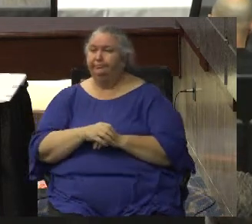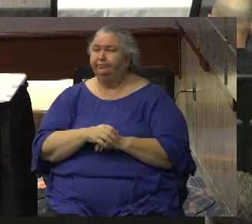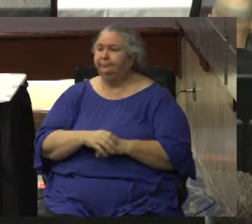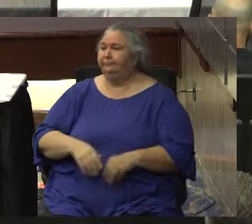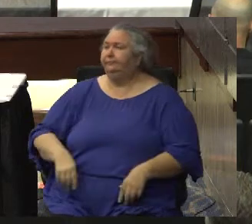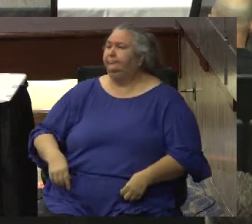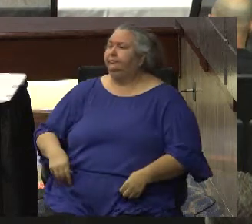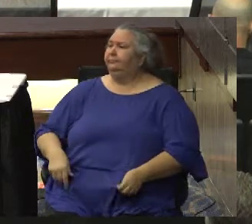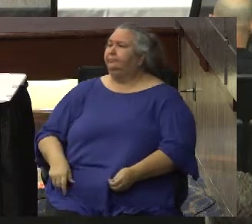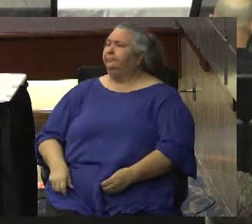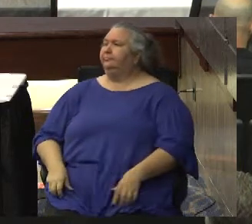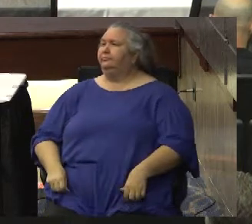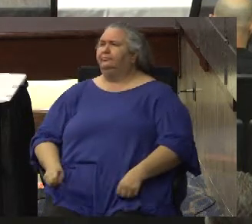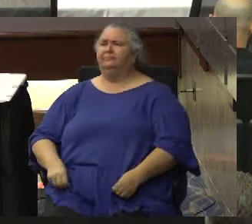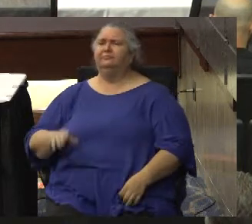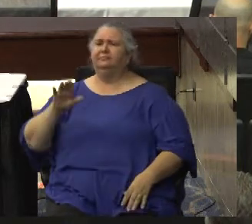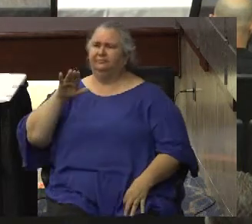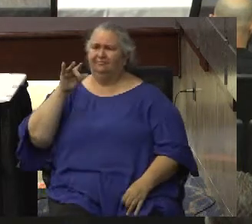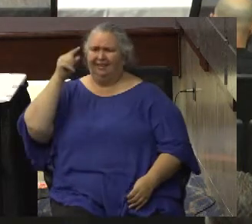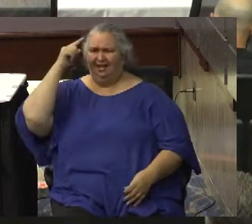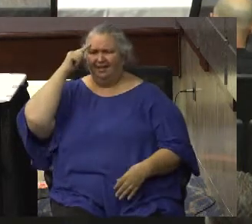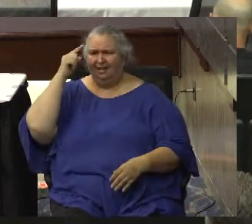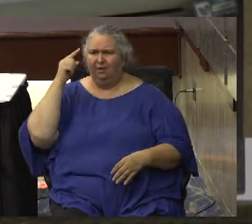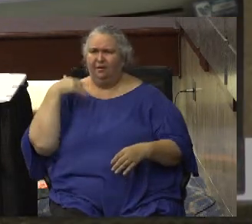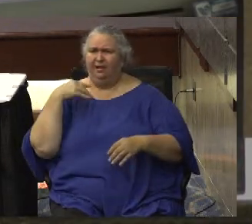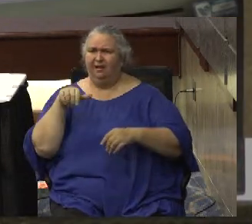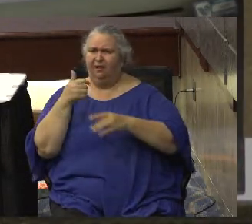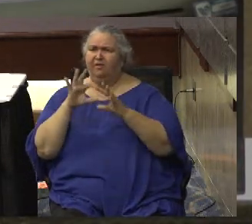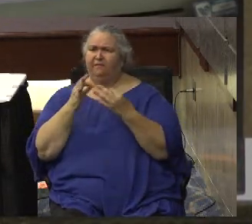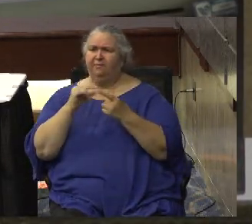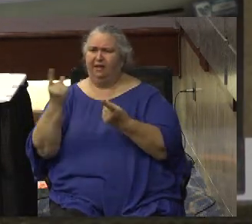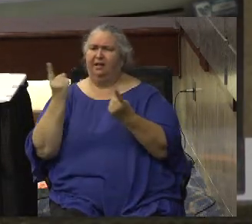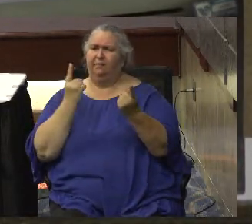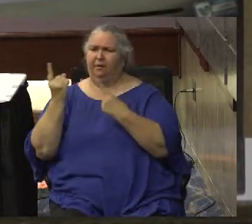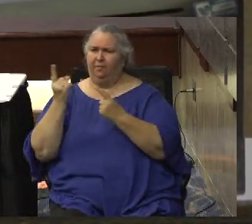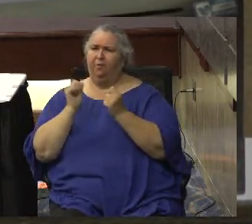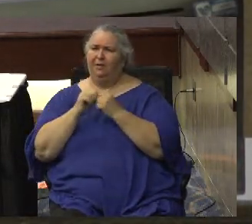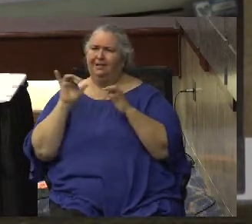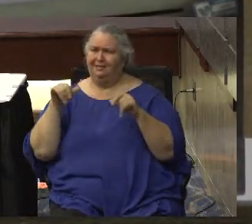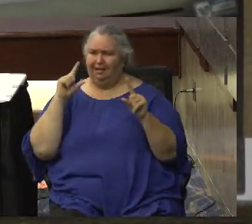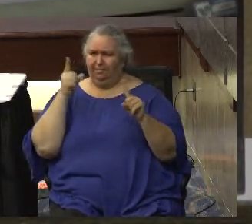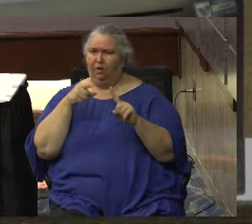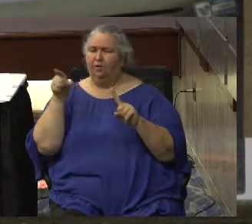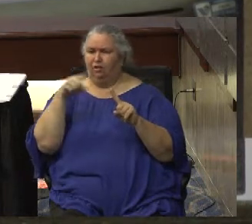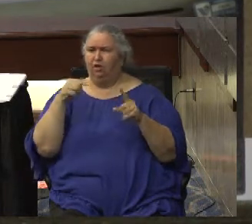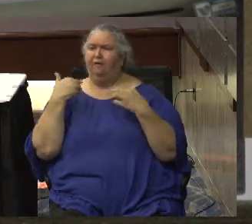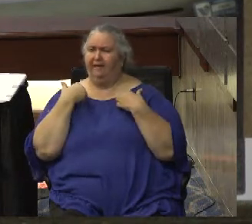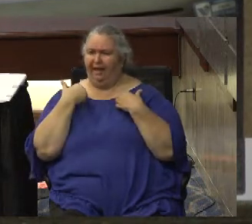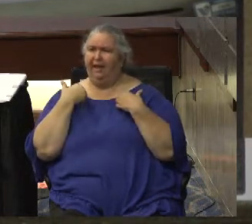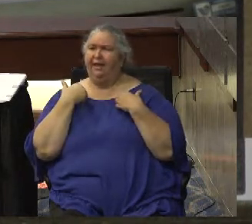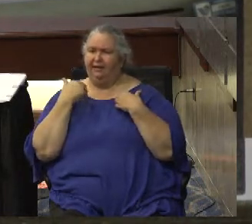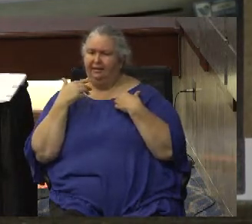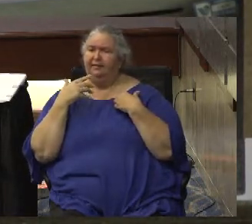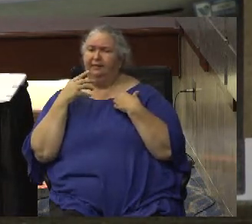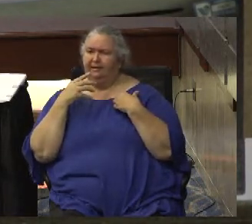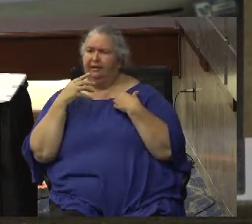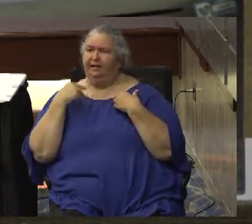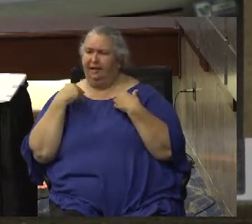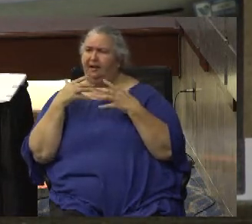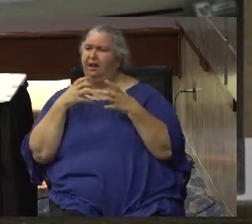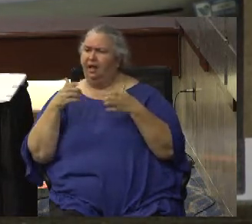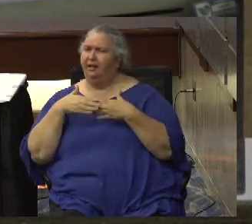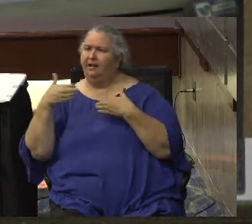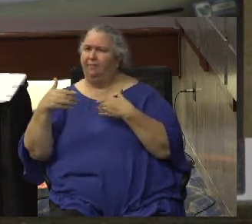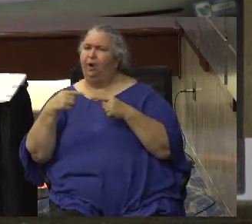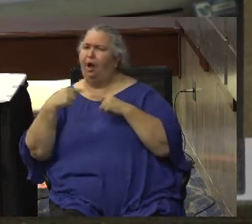To the Mandelas, I think that we've had other families who've come forward with the same goal that y'all have had, and had a lot of neighborhood